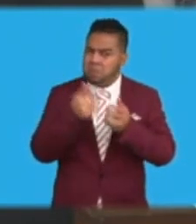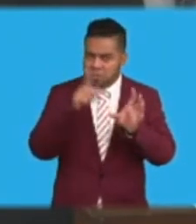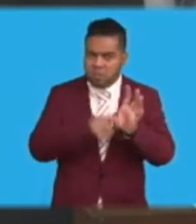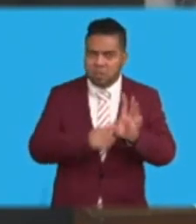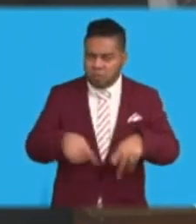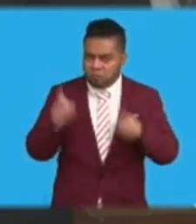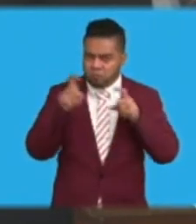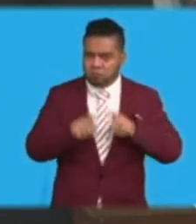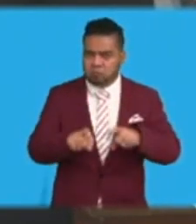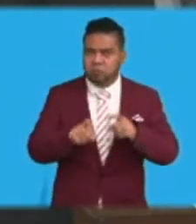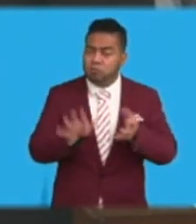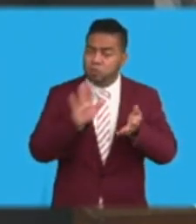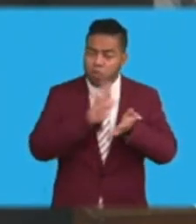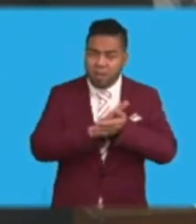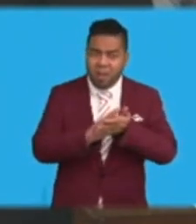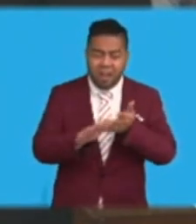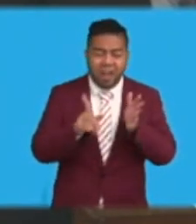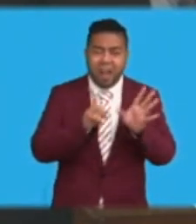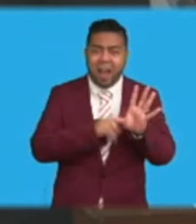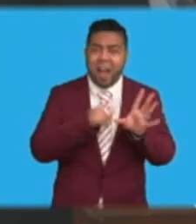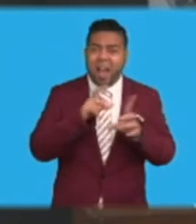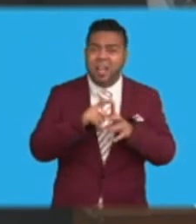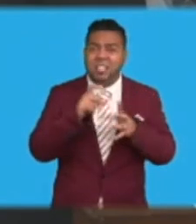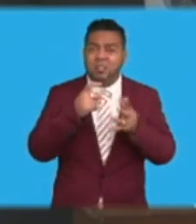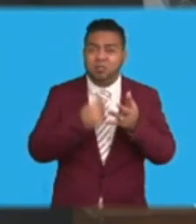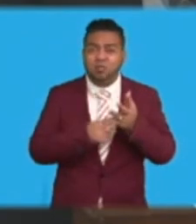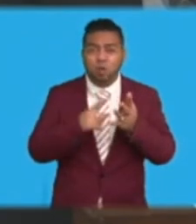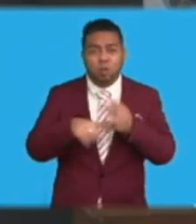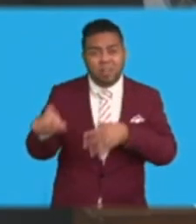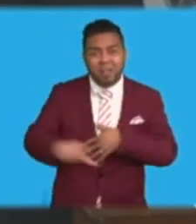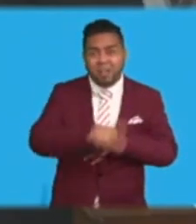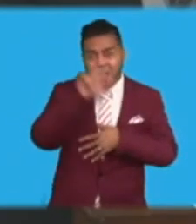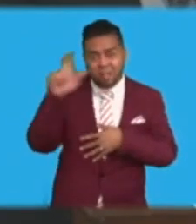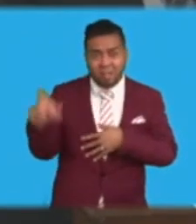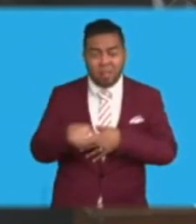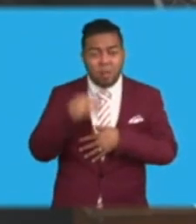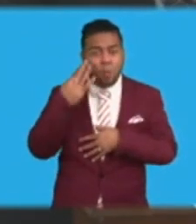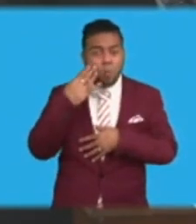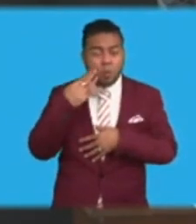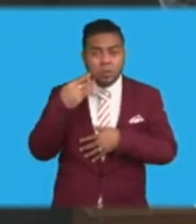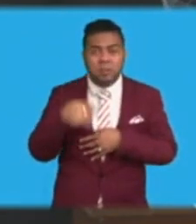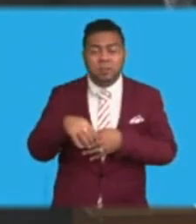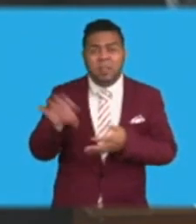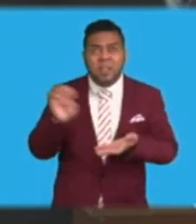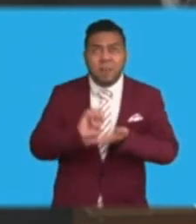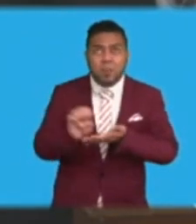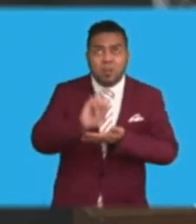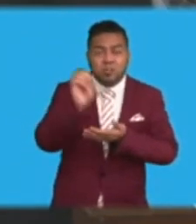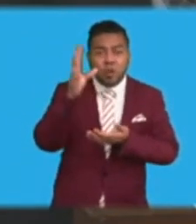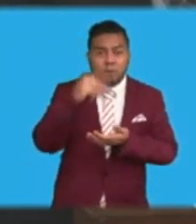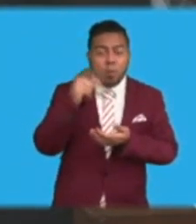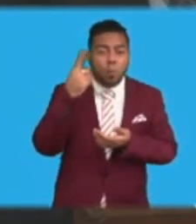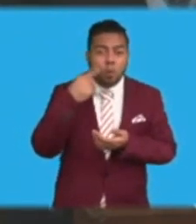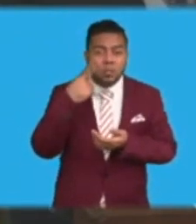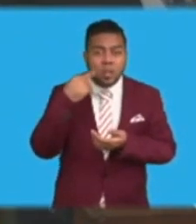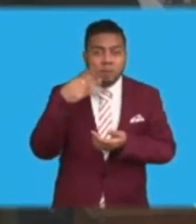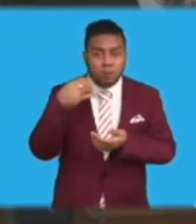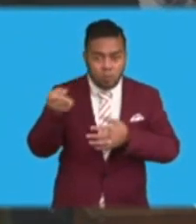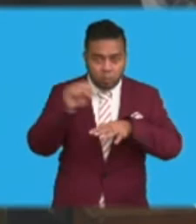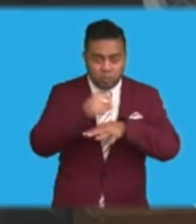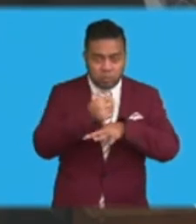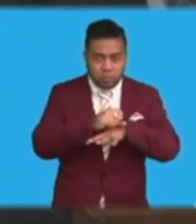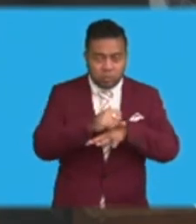constant. Madam Speaker, the hydrological cycle, in simple terms, involves the evaporation of water from oceans into